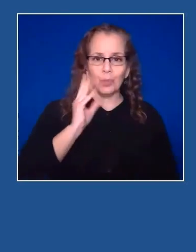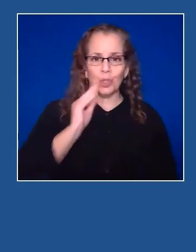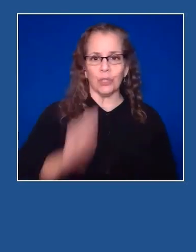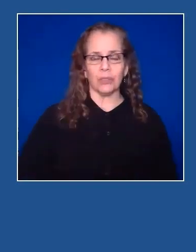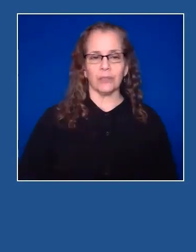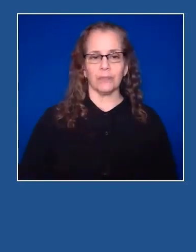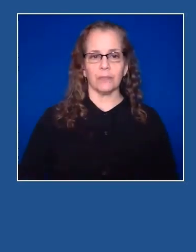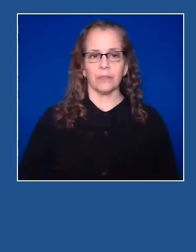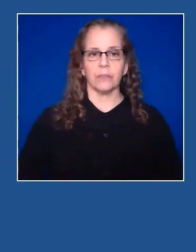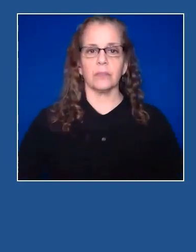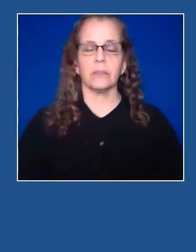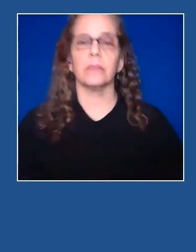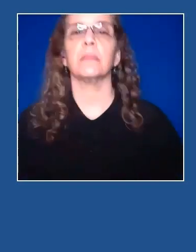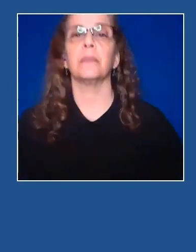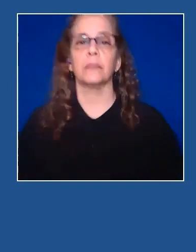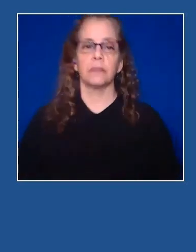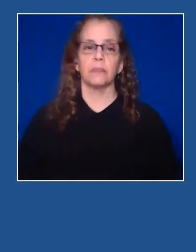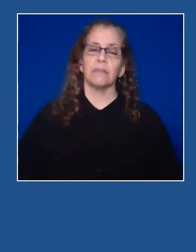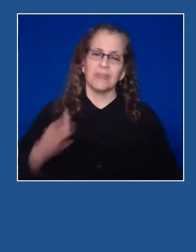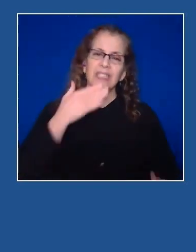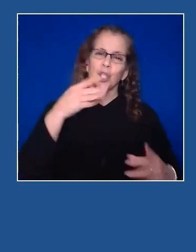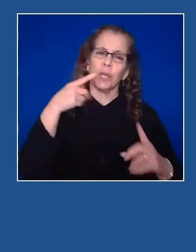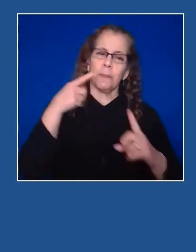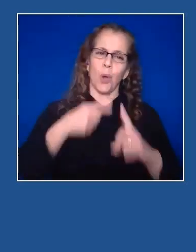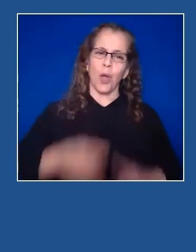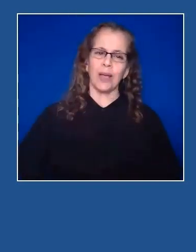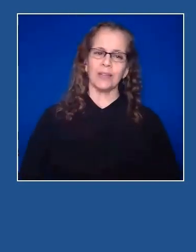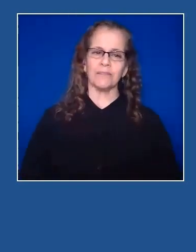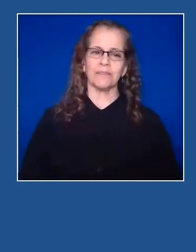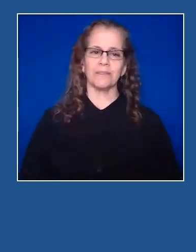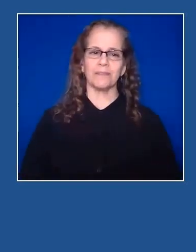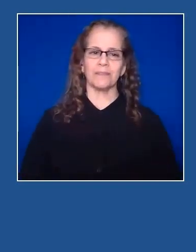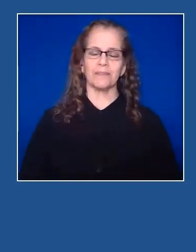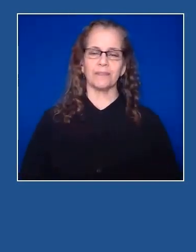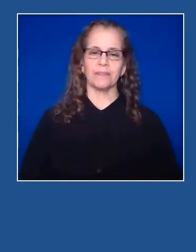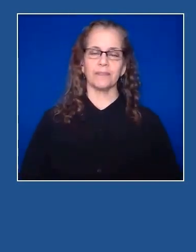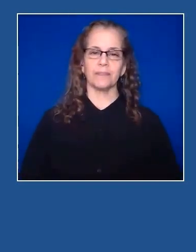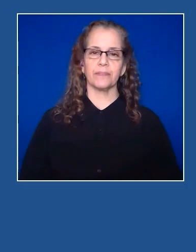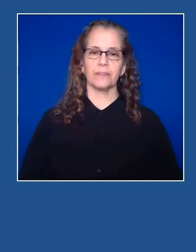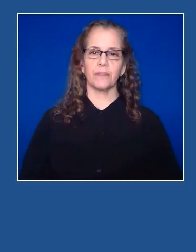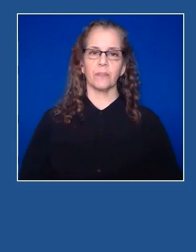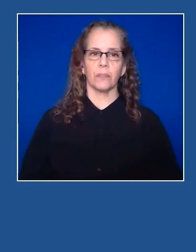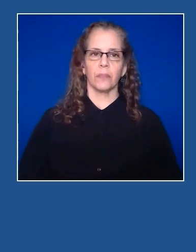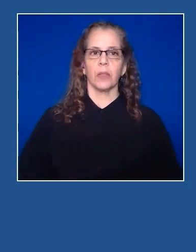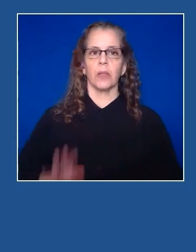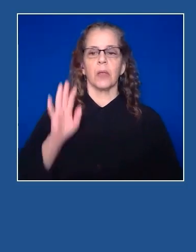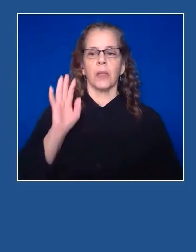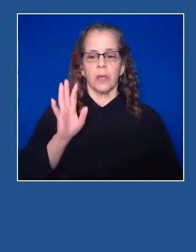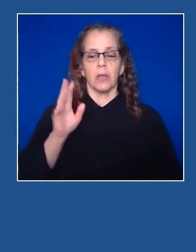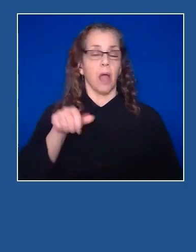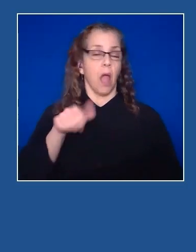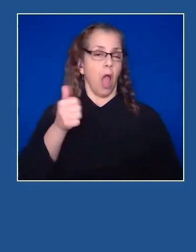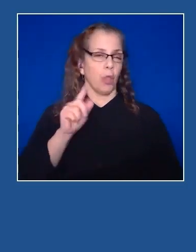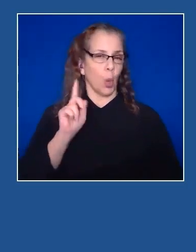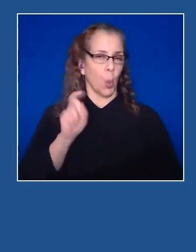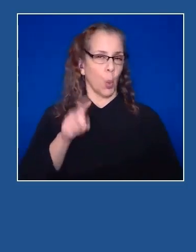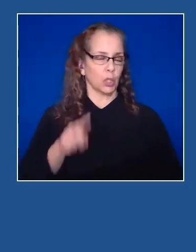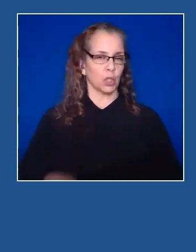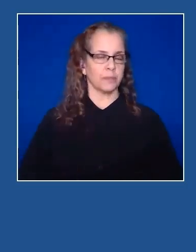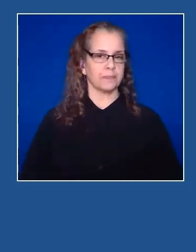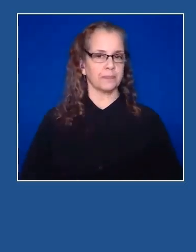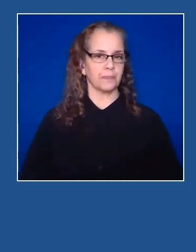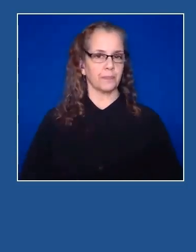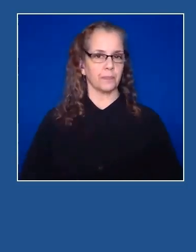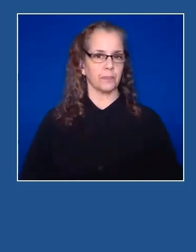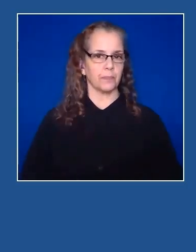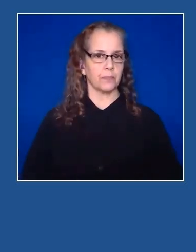It's a really good point. And another one, what if, it's another question that came in, what if